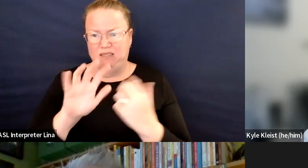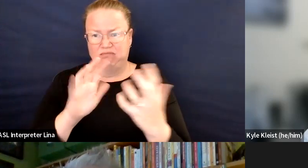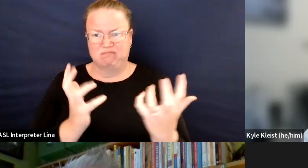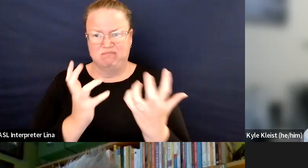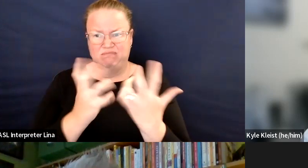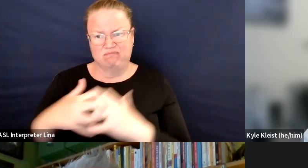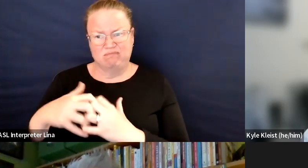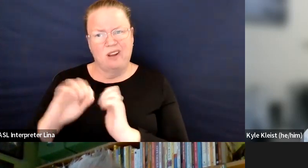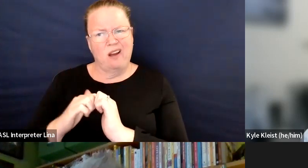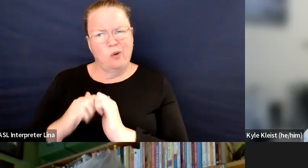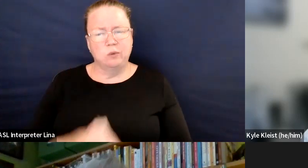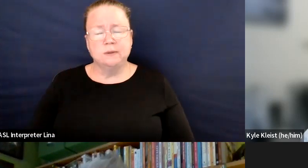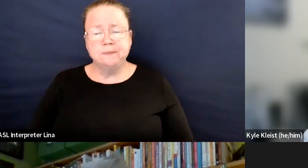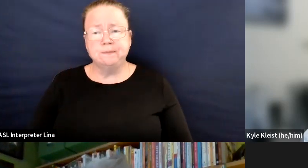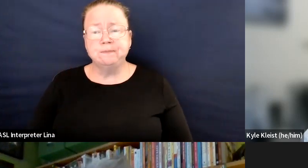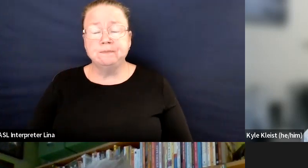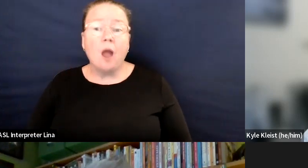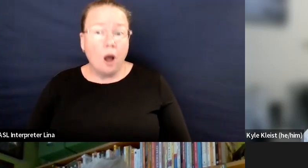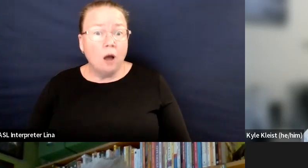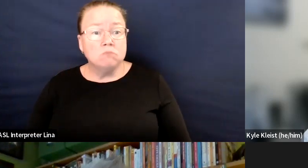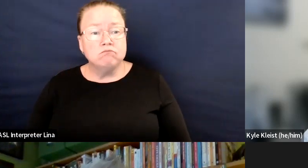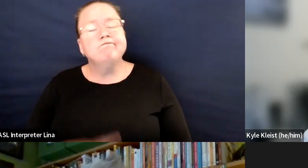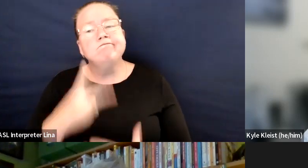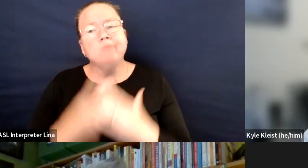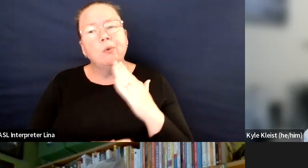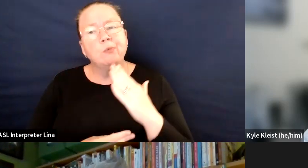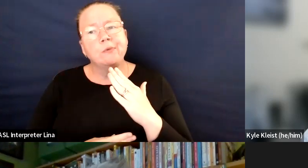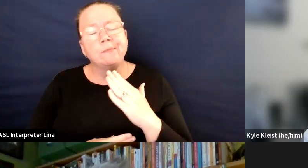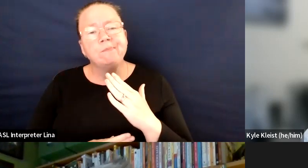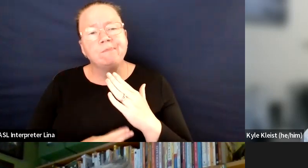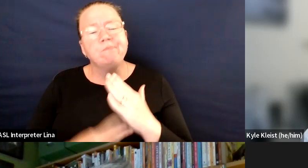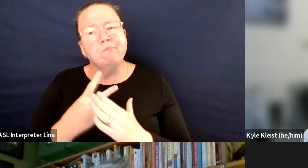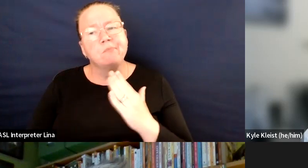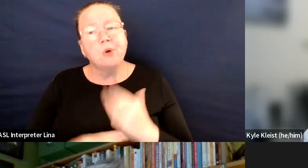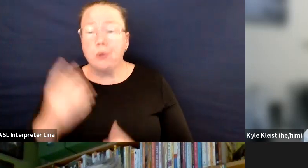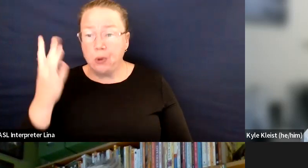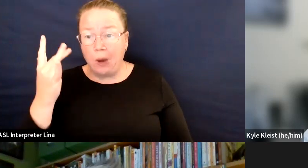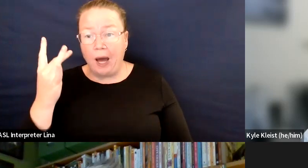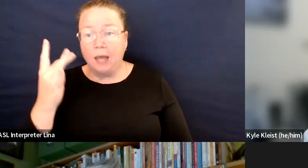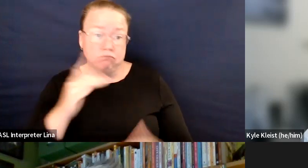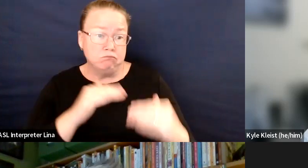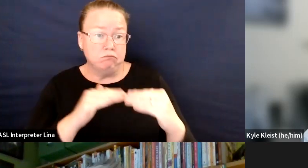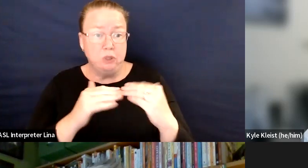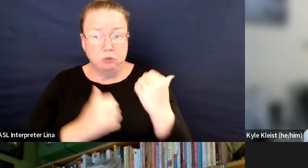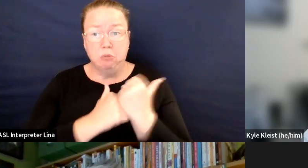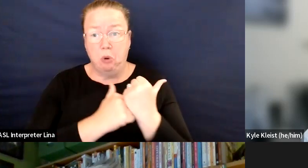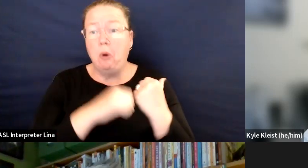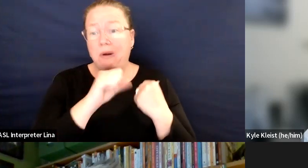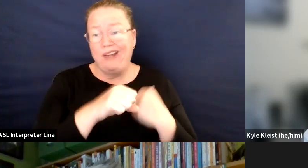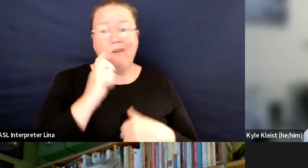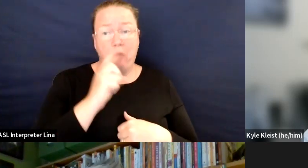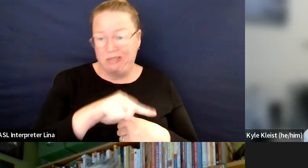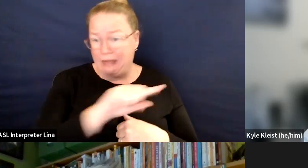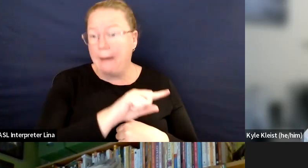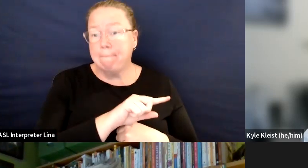together? I think it's both. Mm-hmm. I think it's a little bit of both, because it is peer support for them, which,